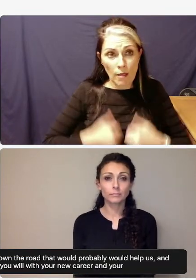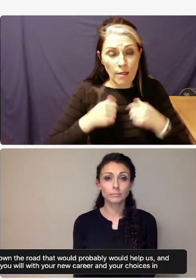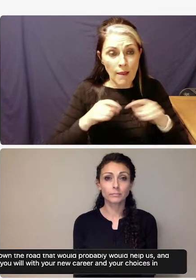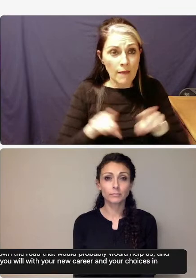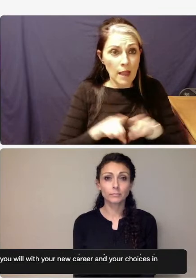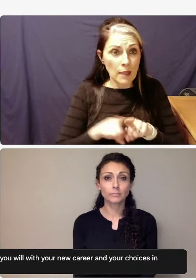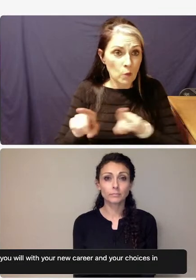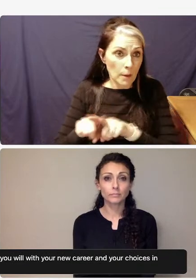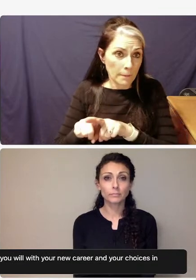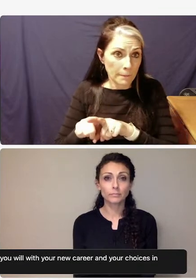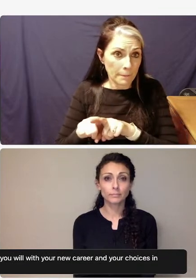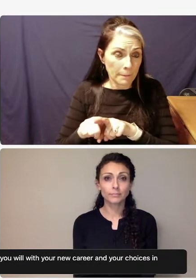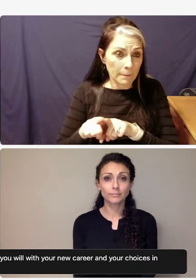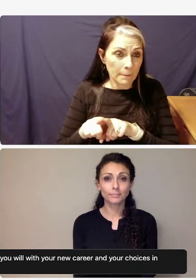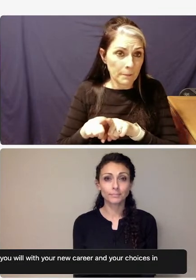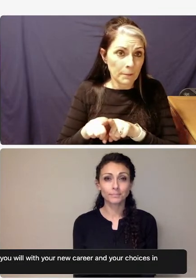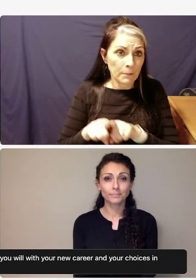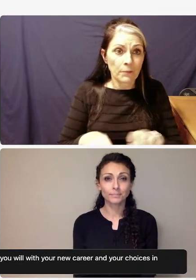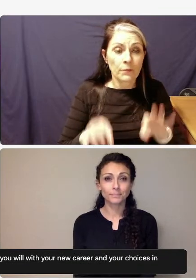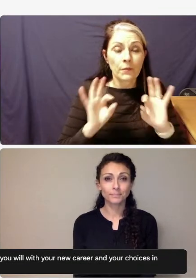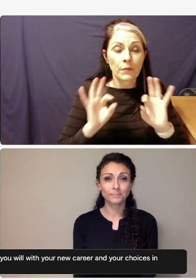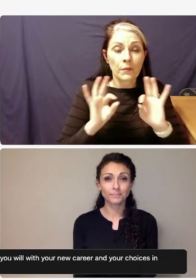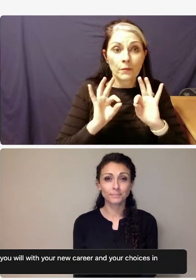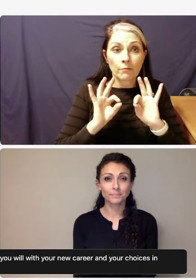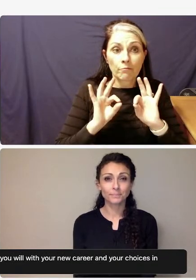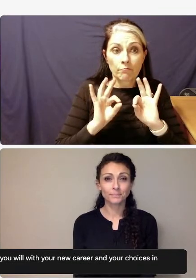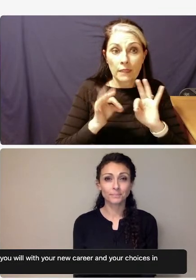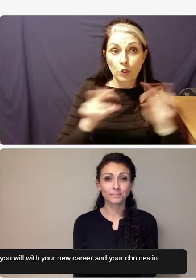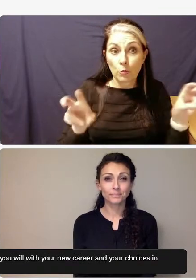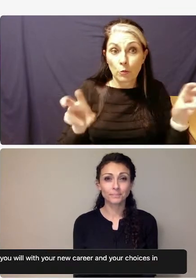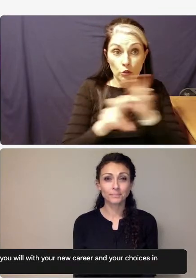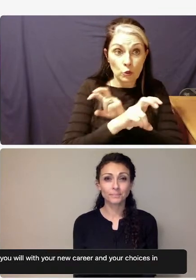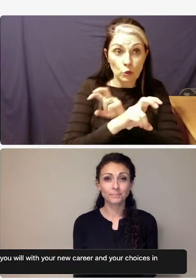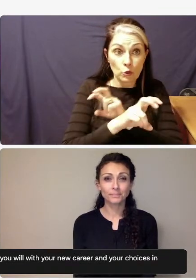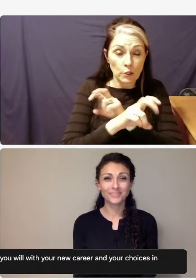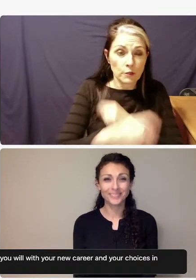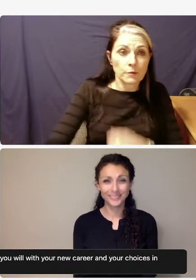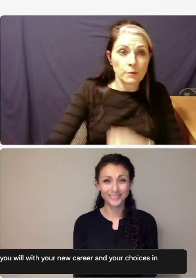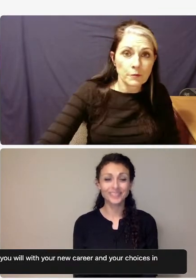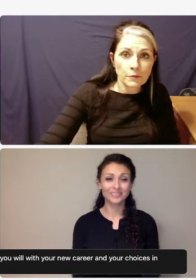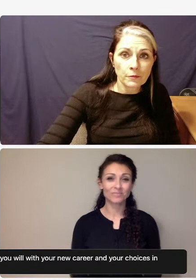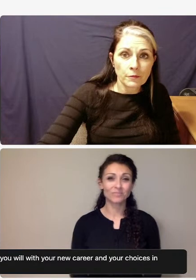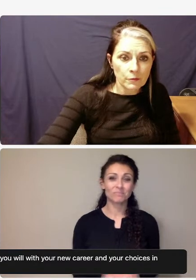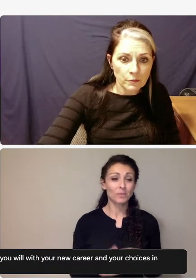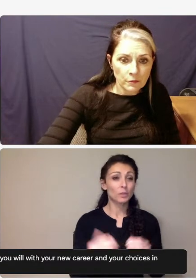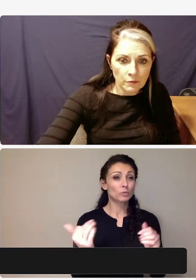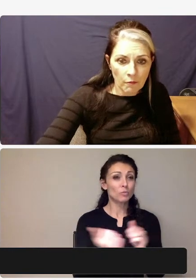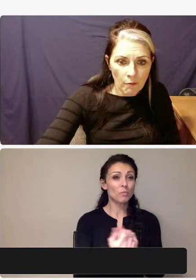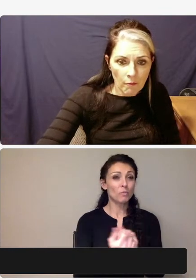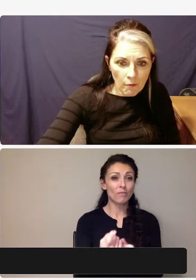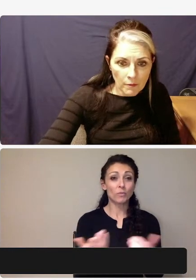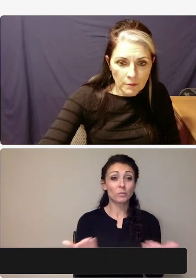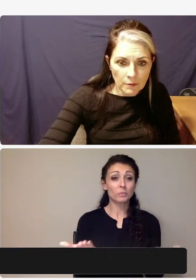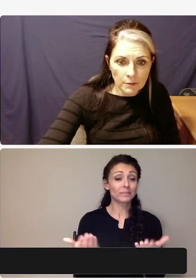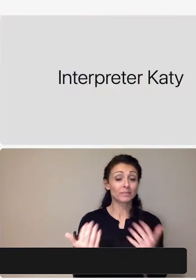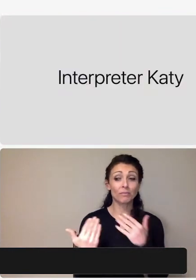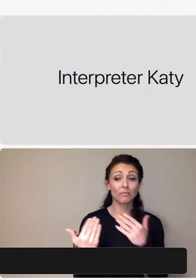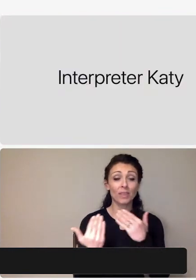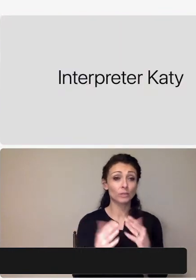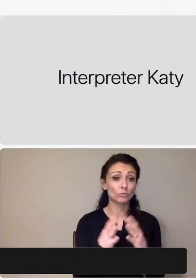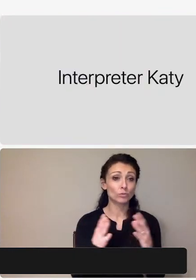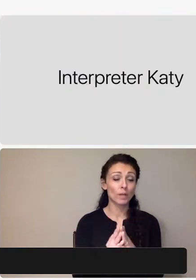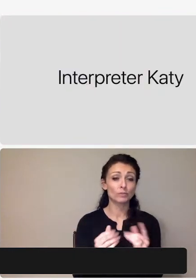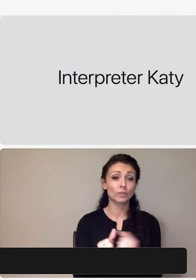well and to everybody here i just want to say thank you for this first semester wish everyone